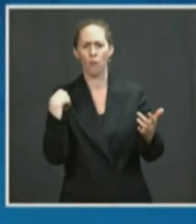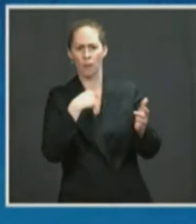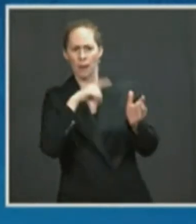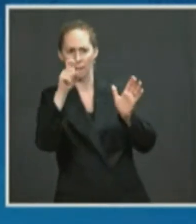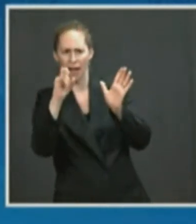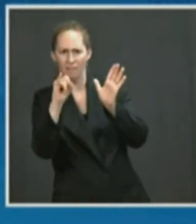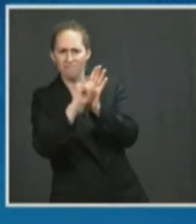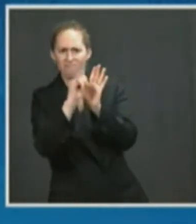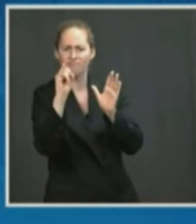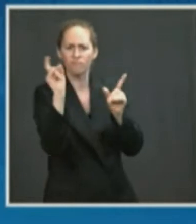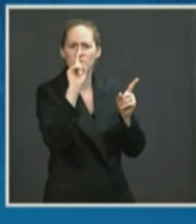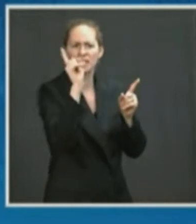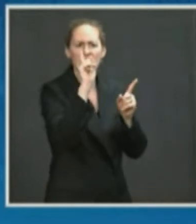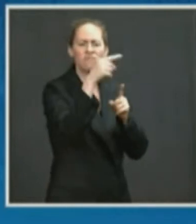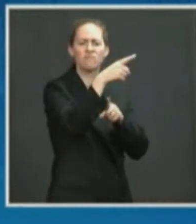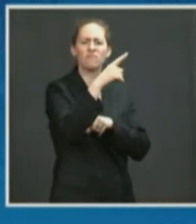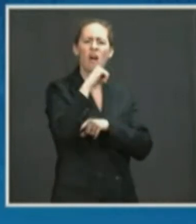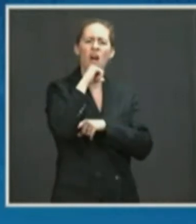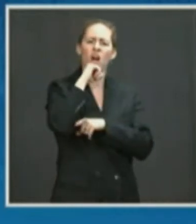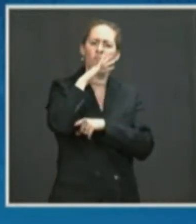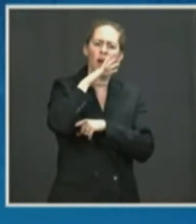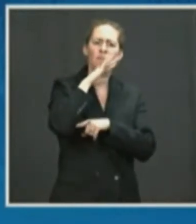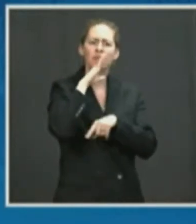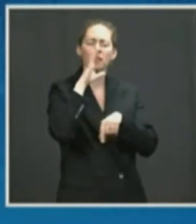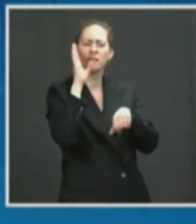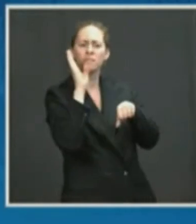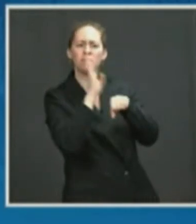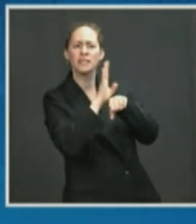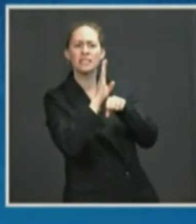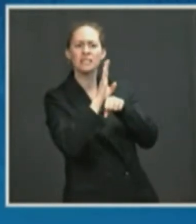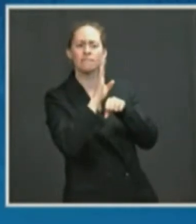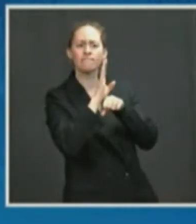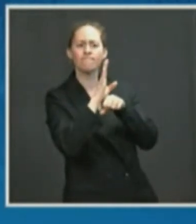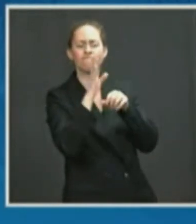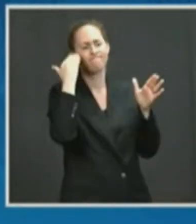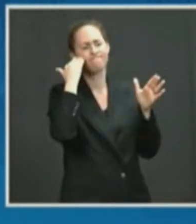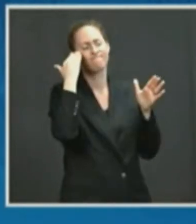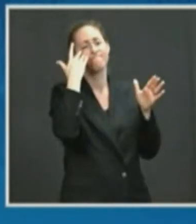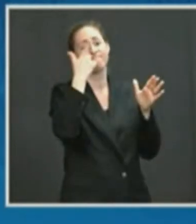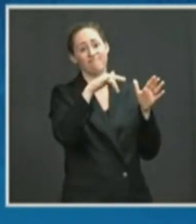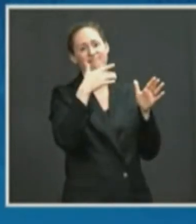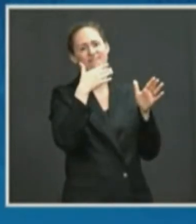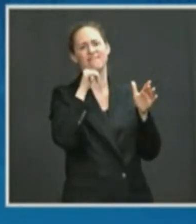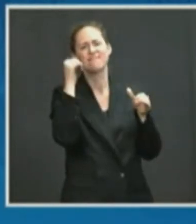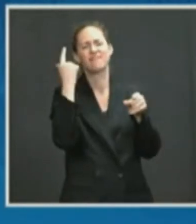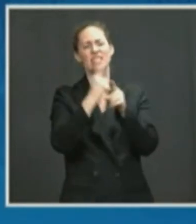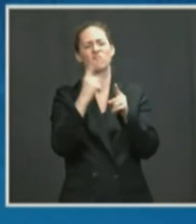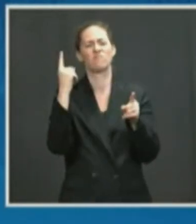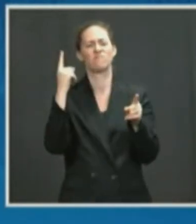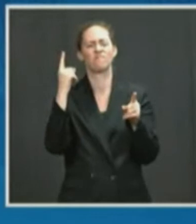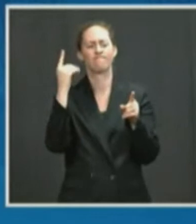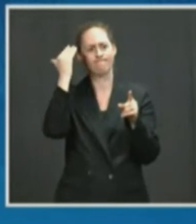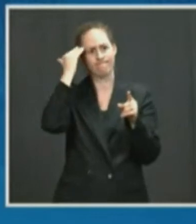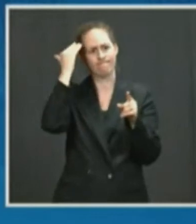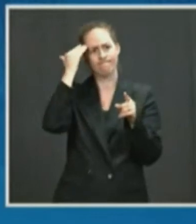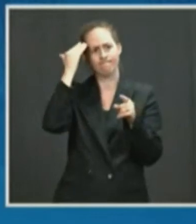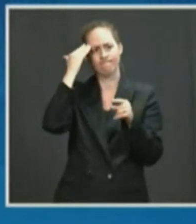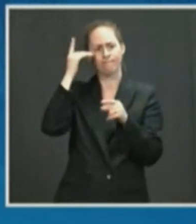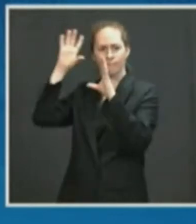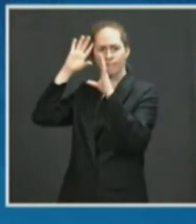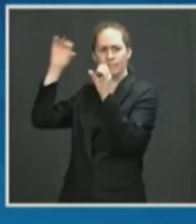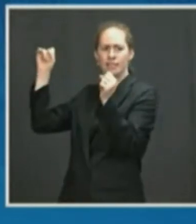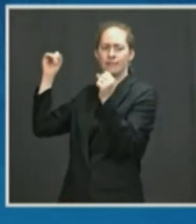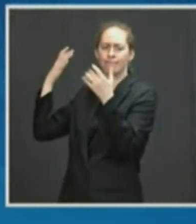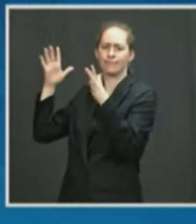best interest of a democracy. The President speaks, the United States President Joe Biden speaks a lot about this, and actually